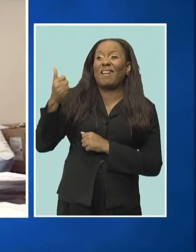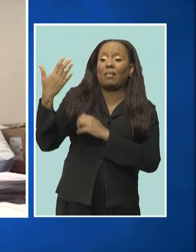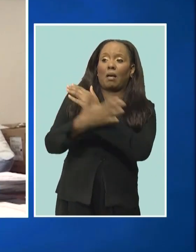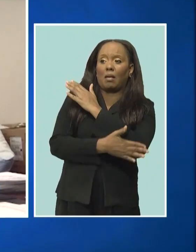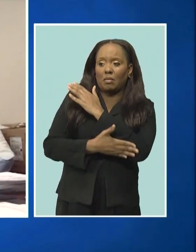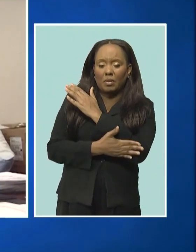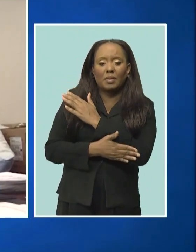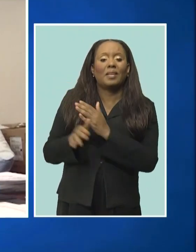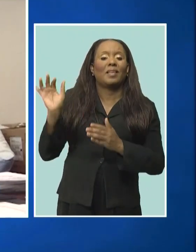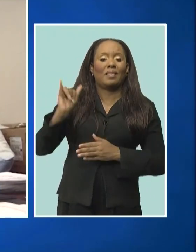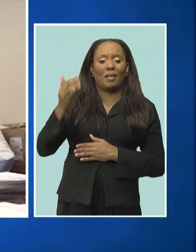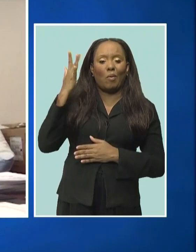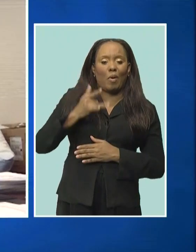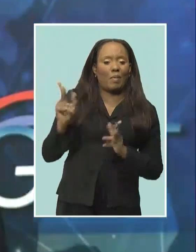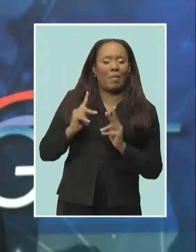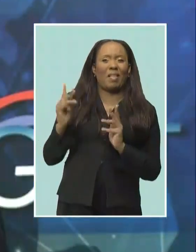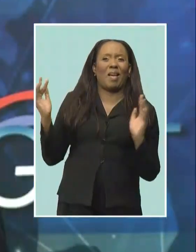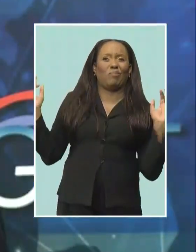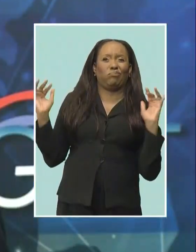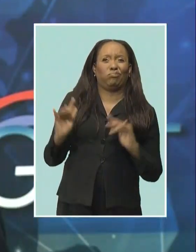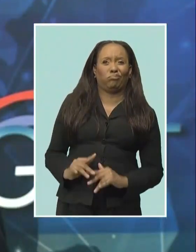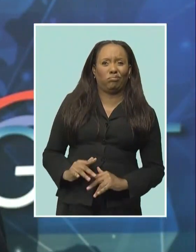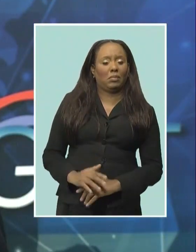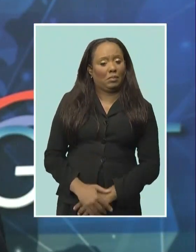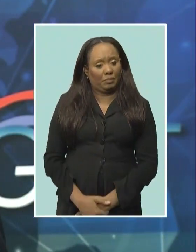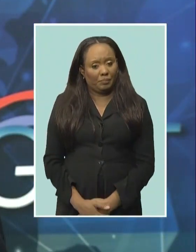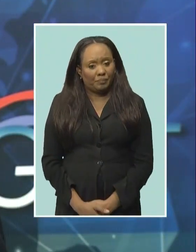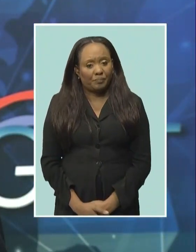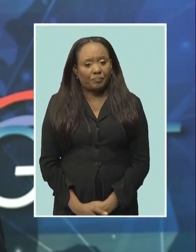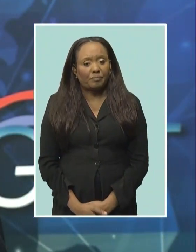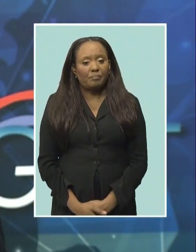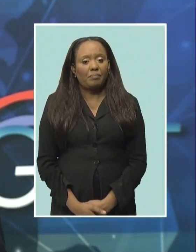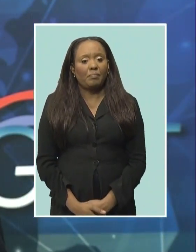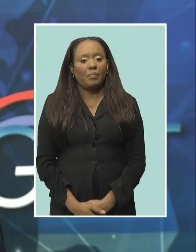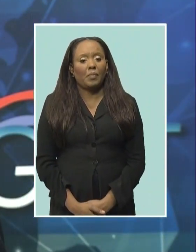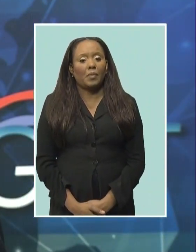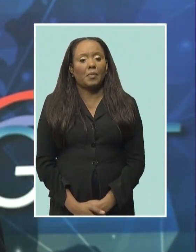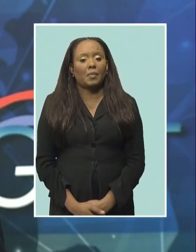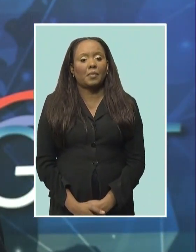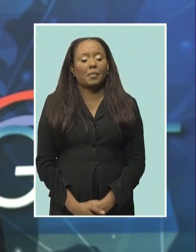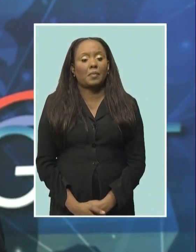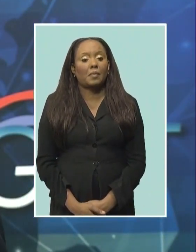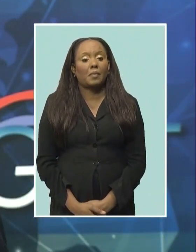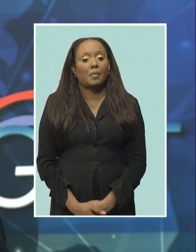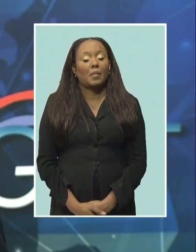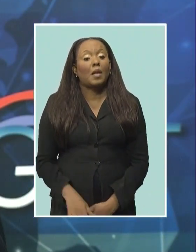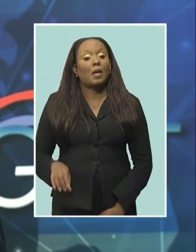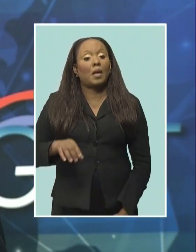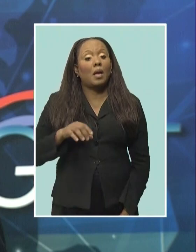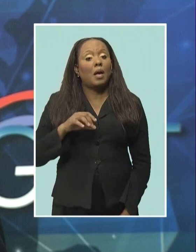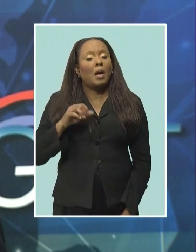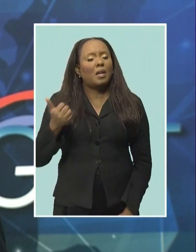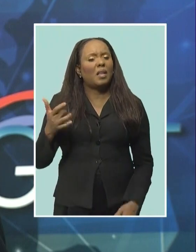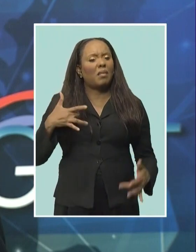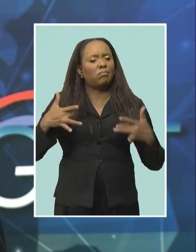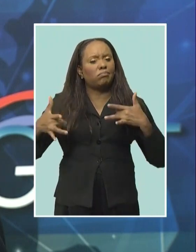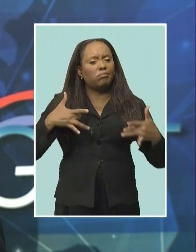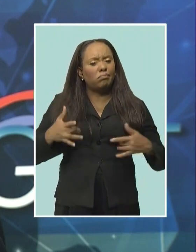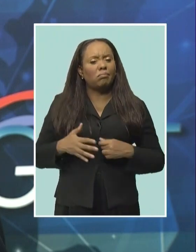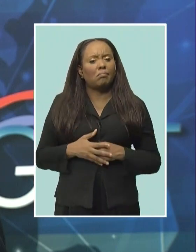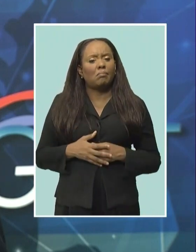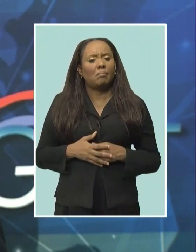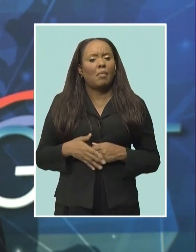making the difference. Another concern, according to Ambassador Lynch, has been the quality of hotel rooms on offer